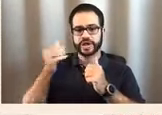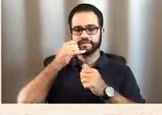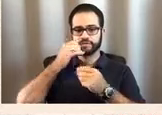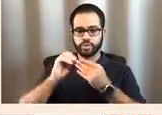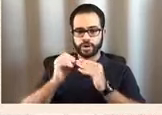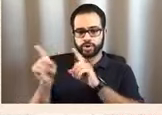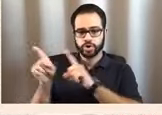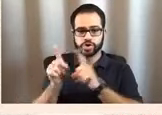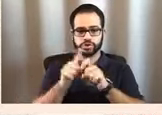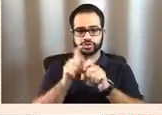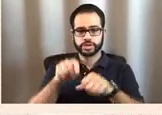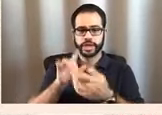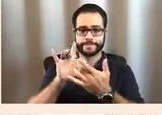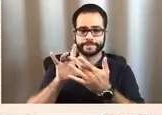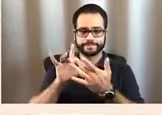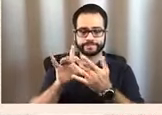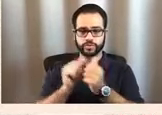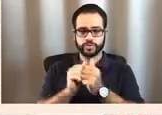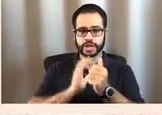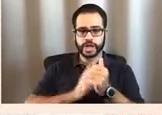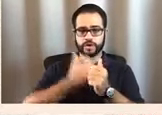on our toll-free